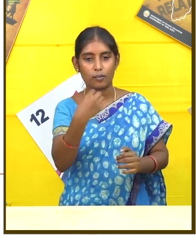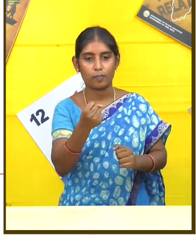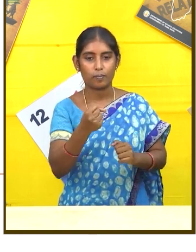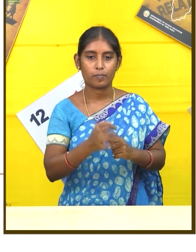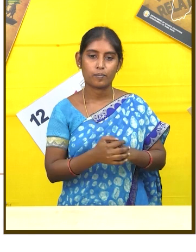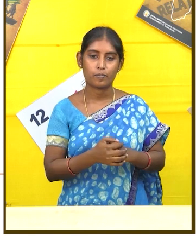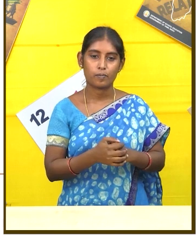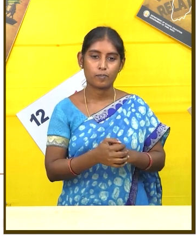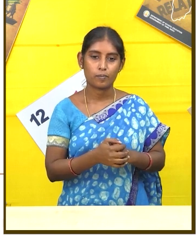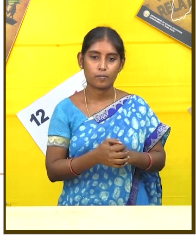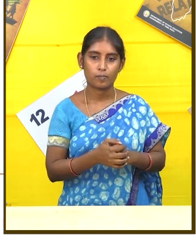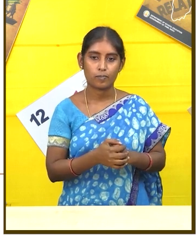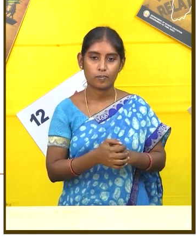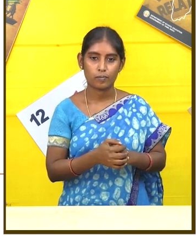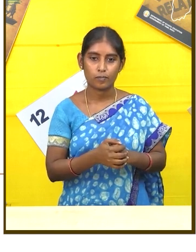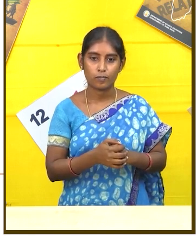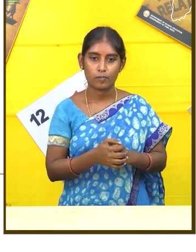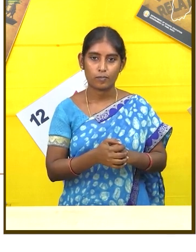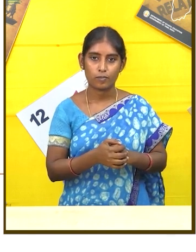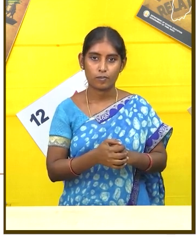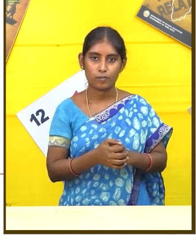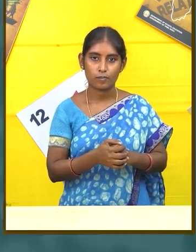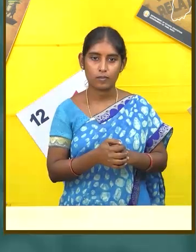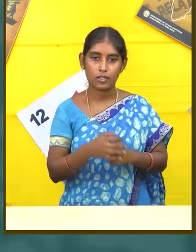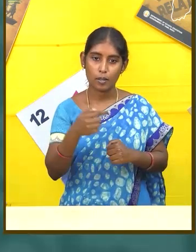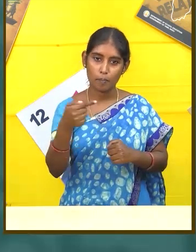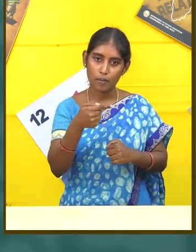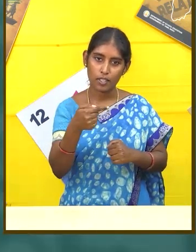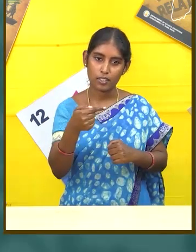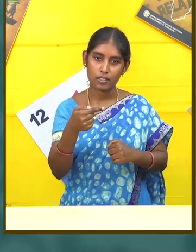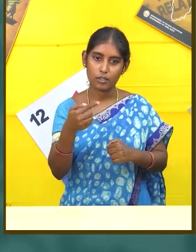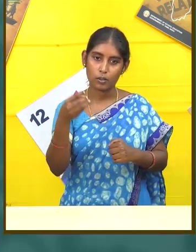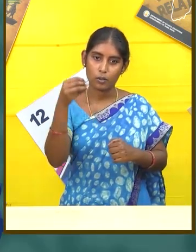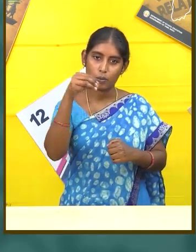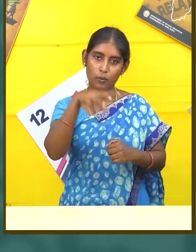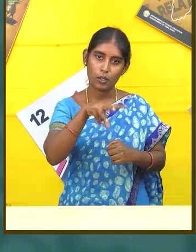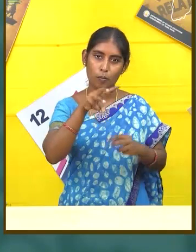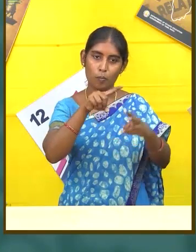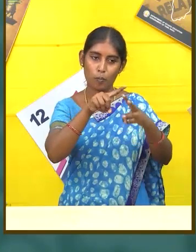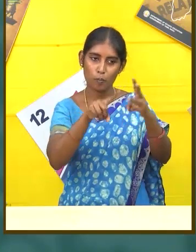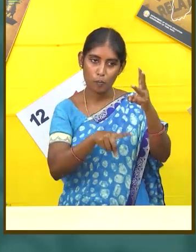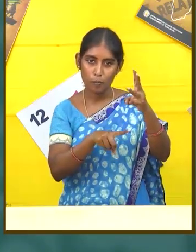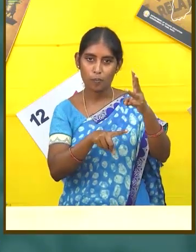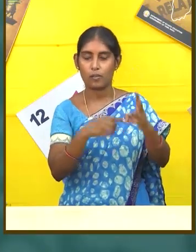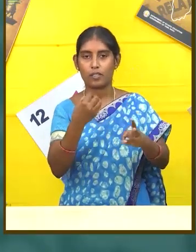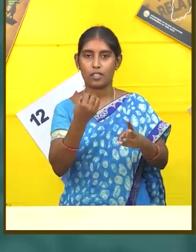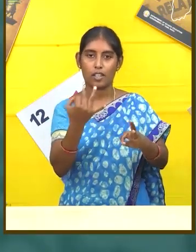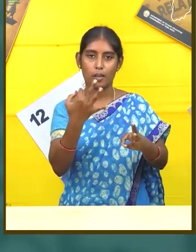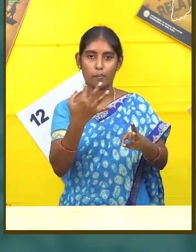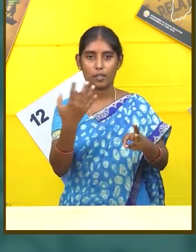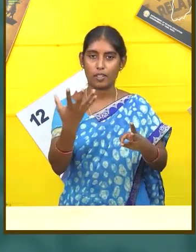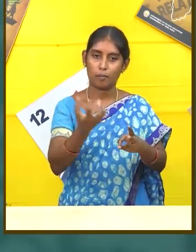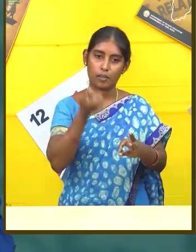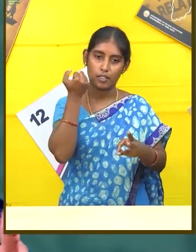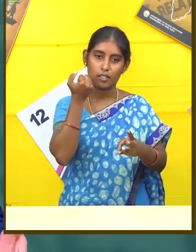2, minus 1, 4 are the coordinates of point of intersection of the 3 planes in the 3-dimensional